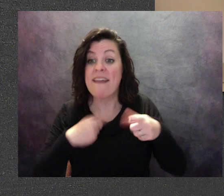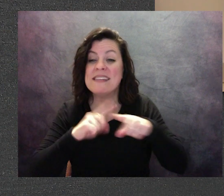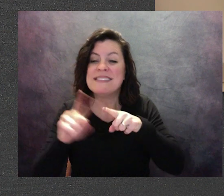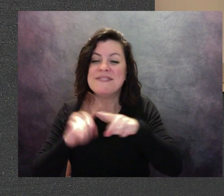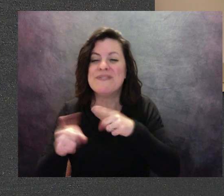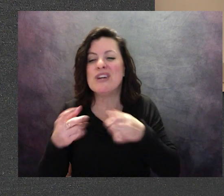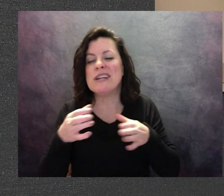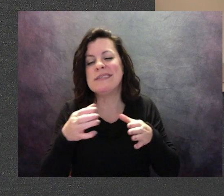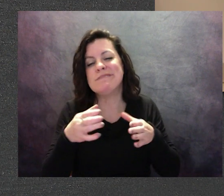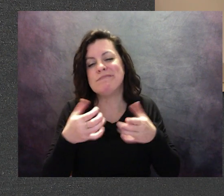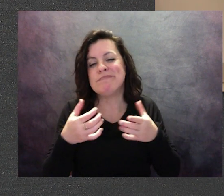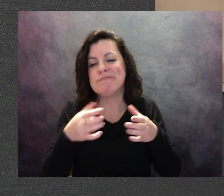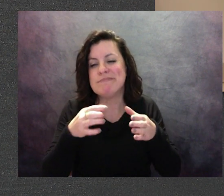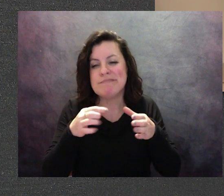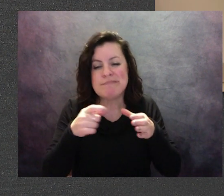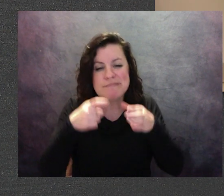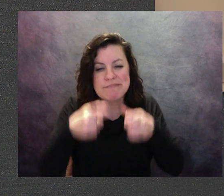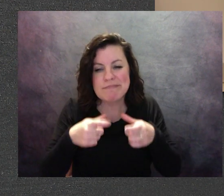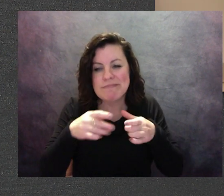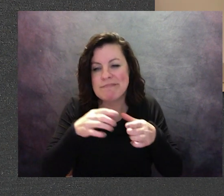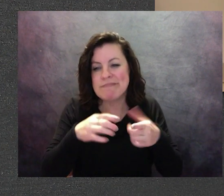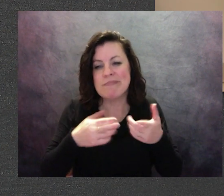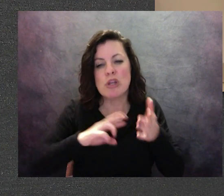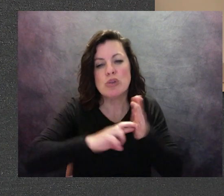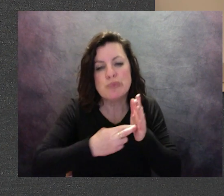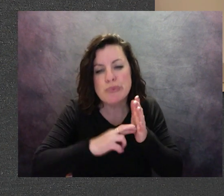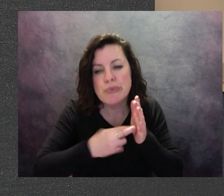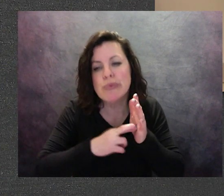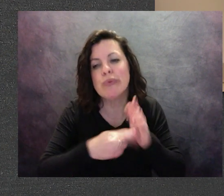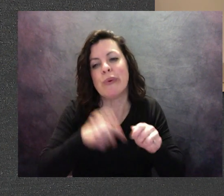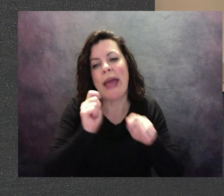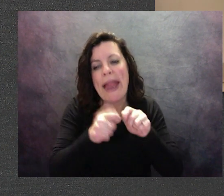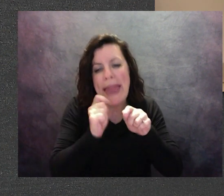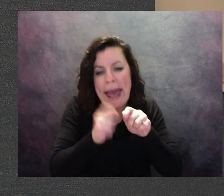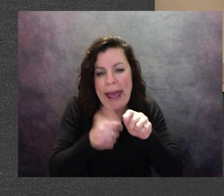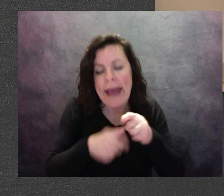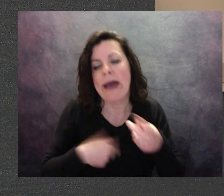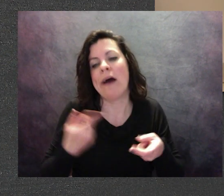washers, screws, nails, little things like this that are metal.